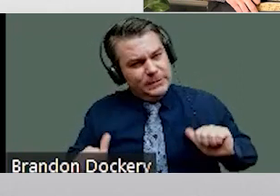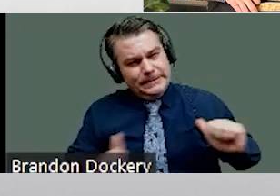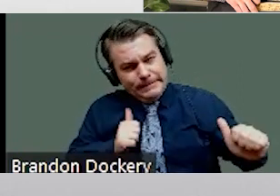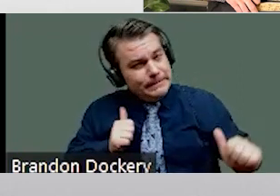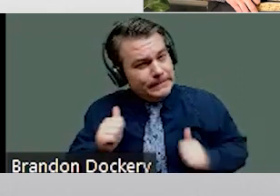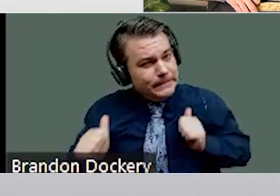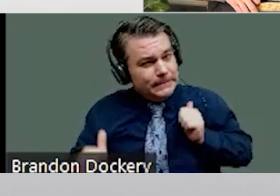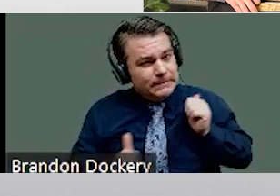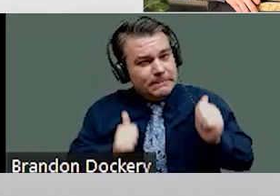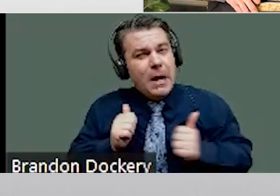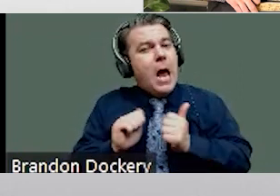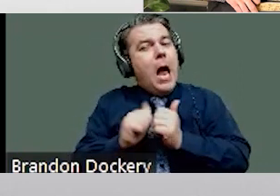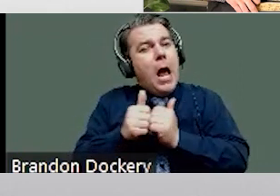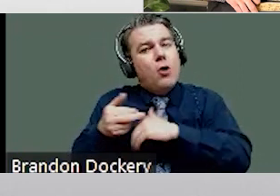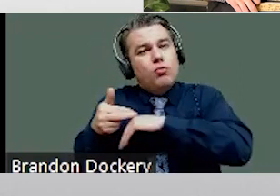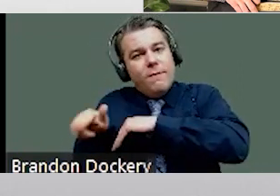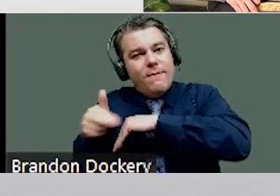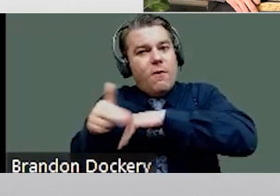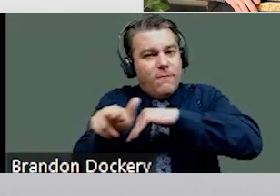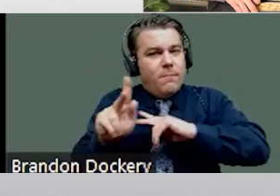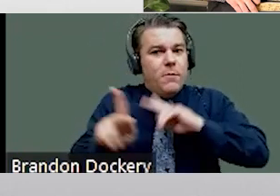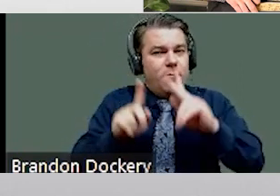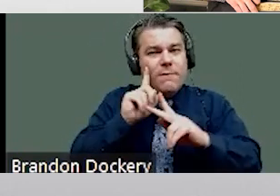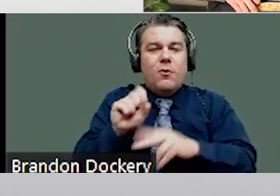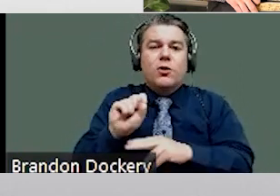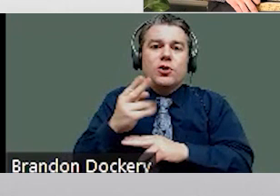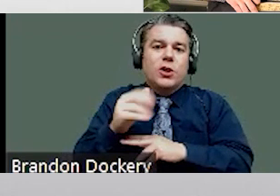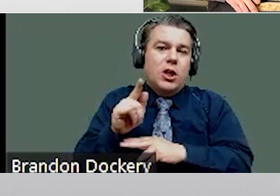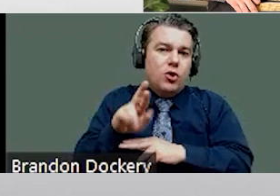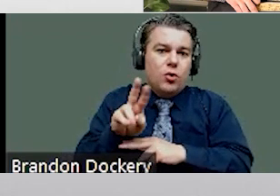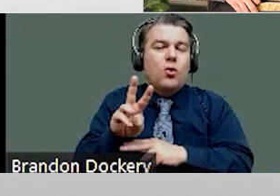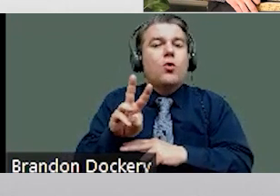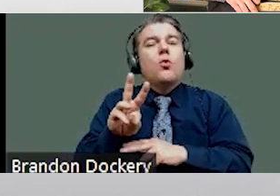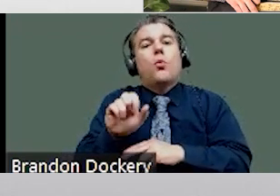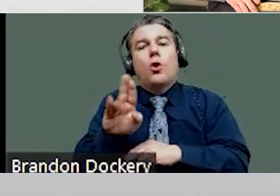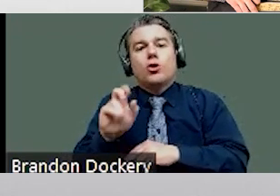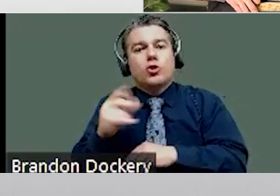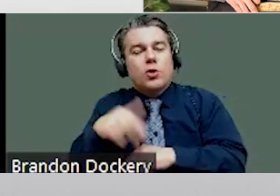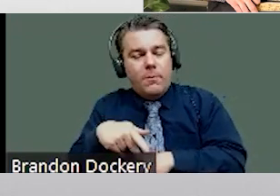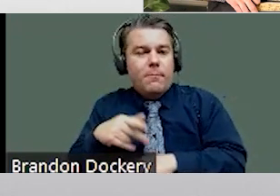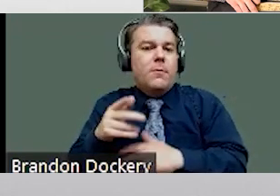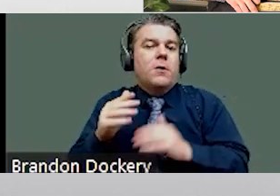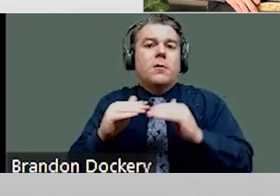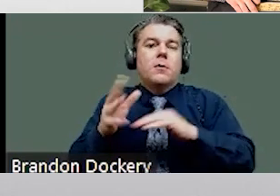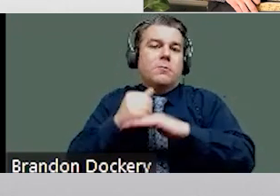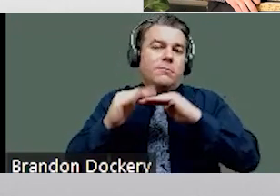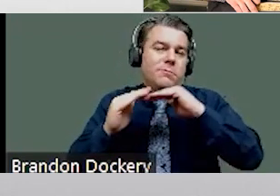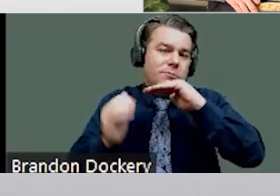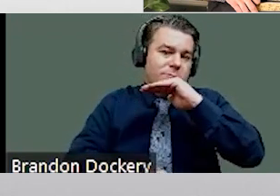diligent in how they are referring people to sheltered workshops and subminimum wages.